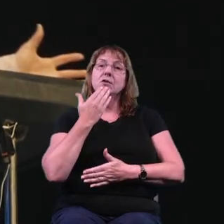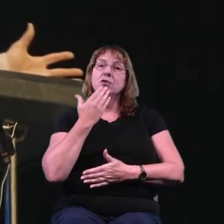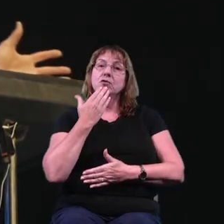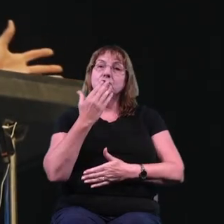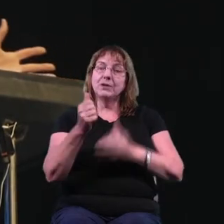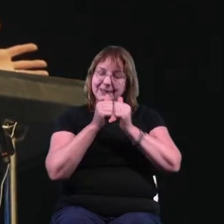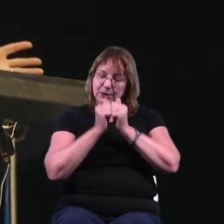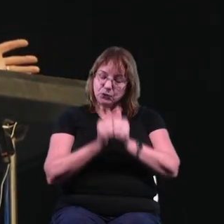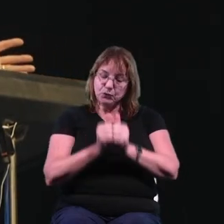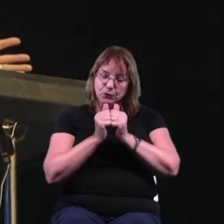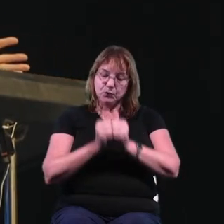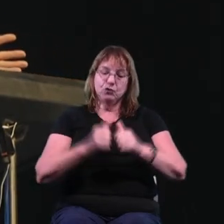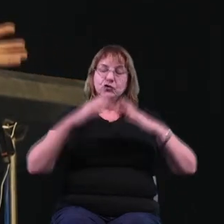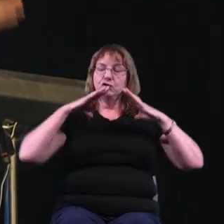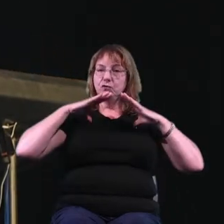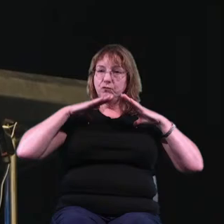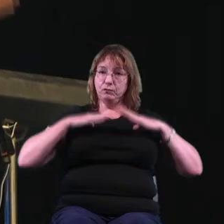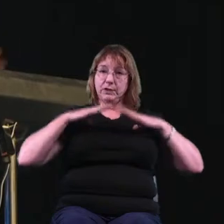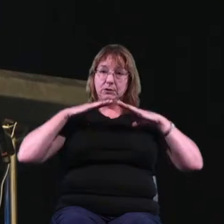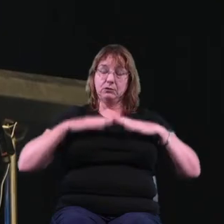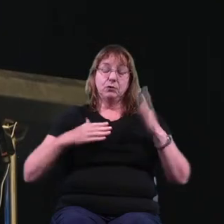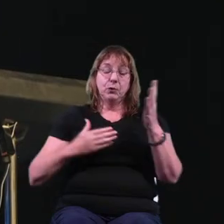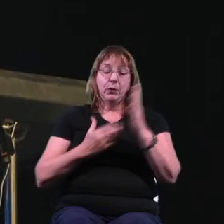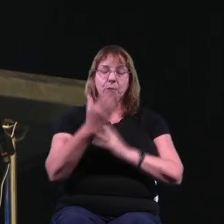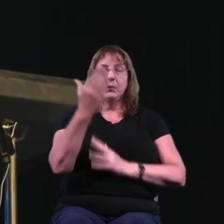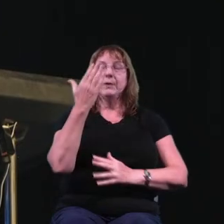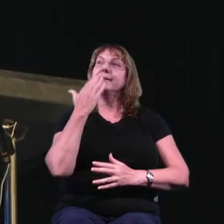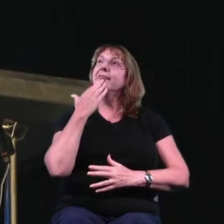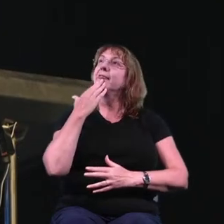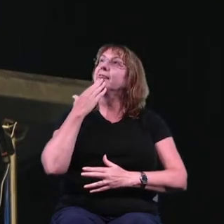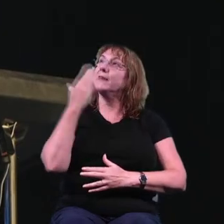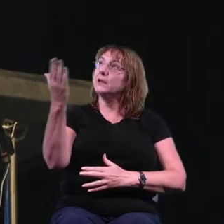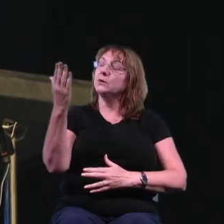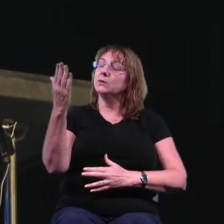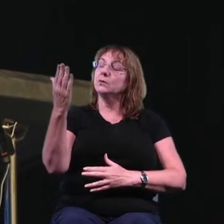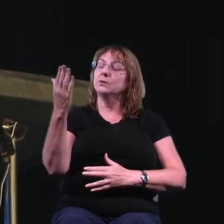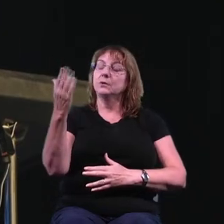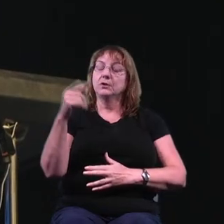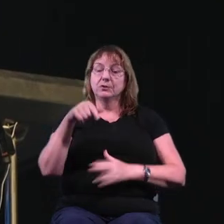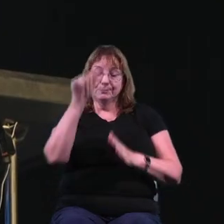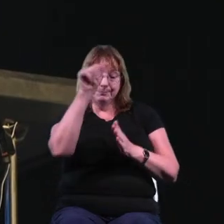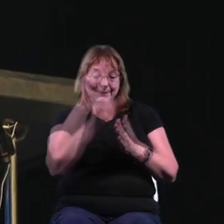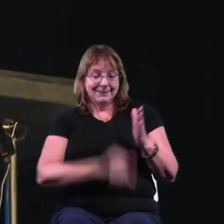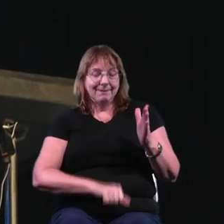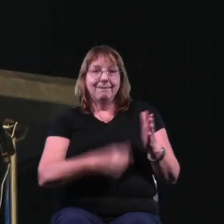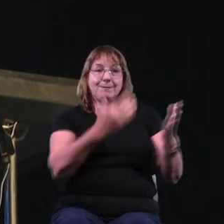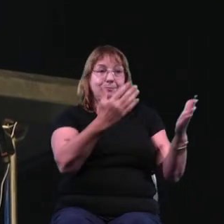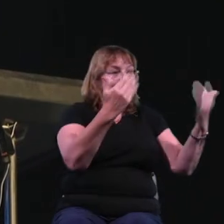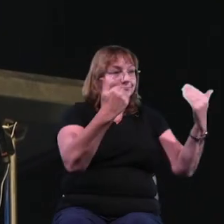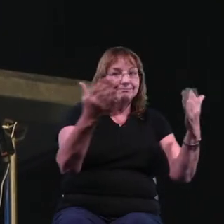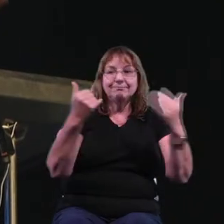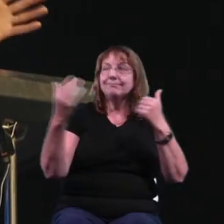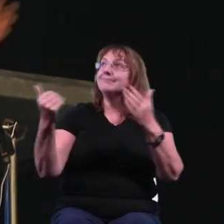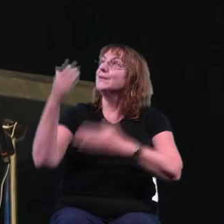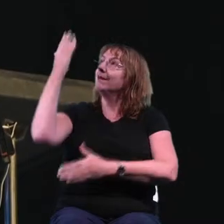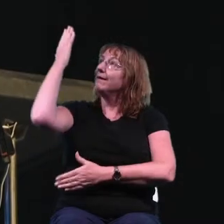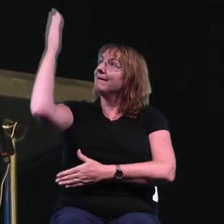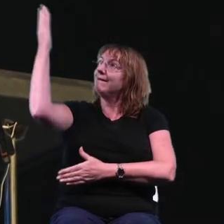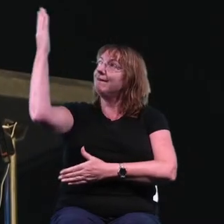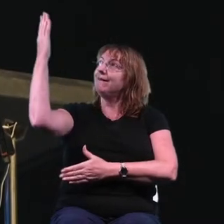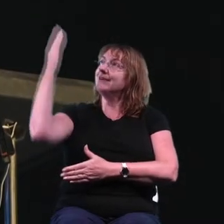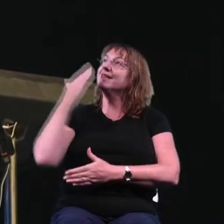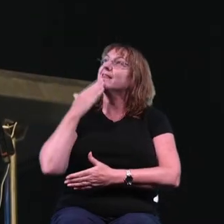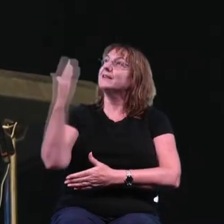thanks. And we start with a call to come before God with thanksgiving because God